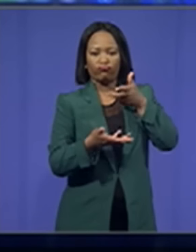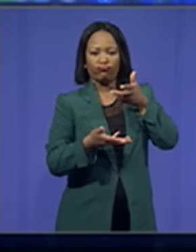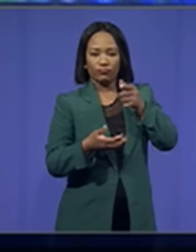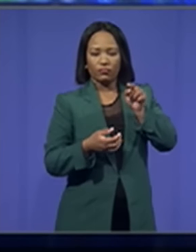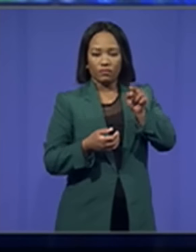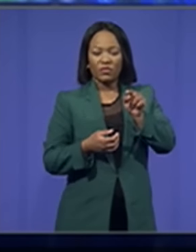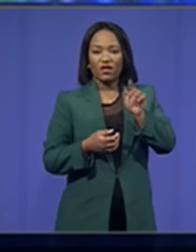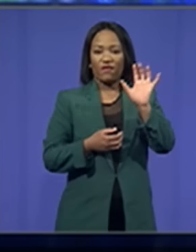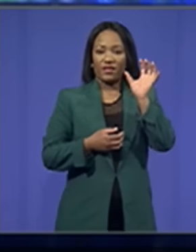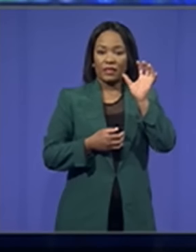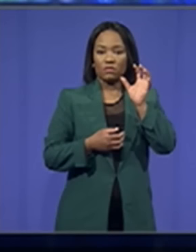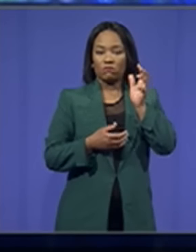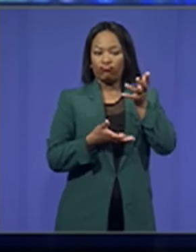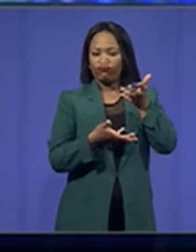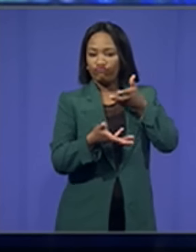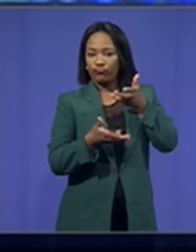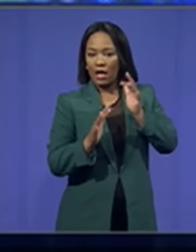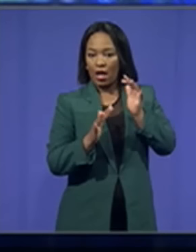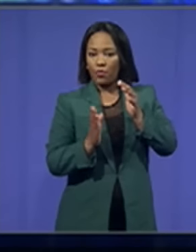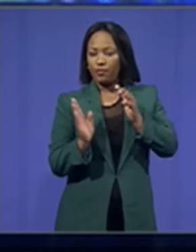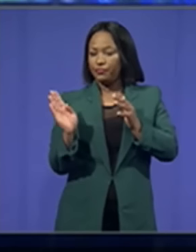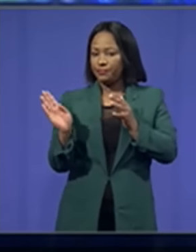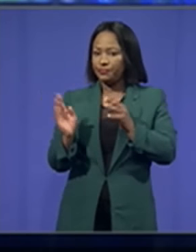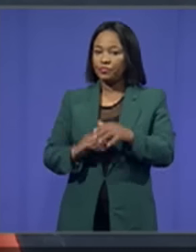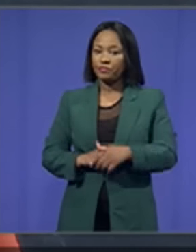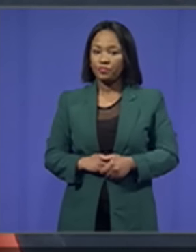mme puisano ya bona e tsamaile ka tsela e latelang.